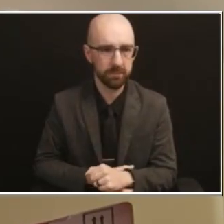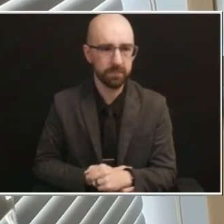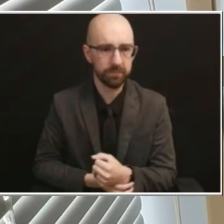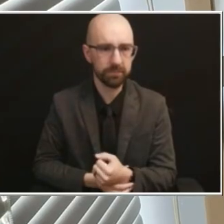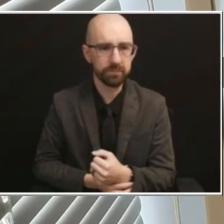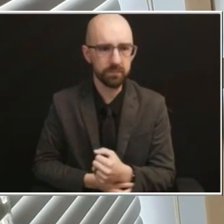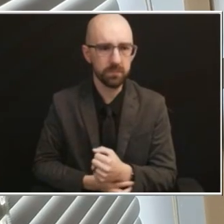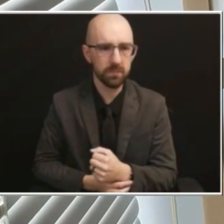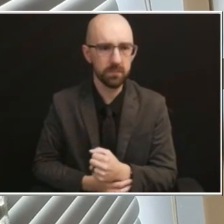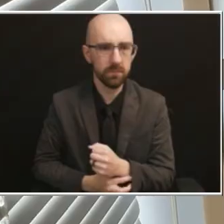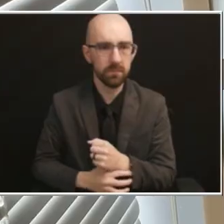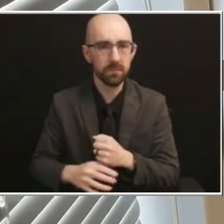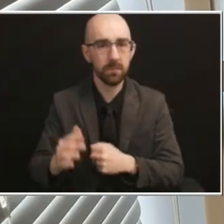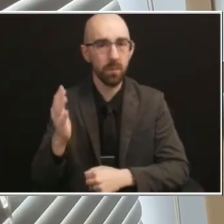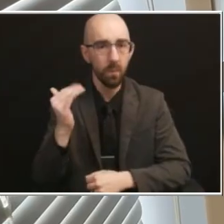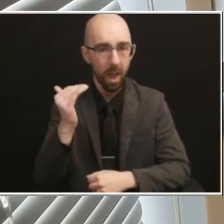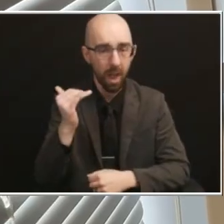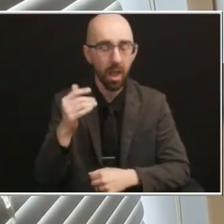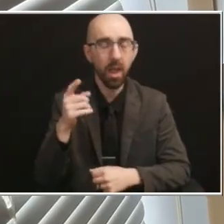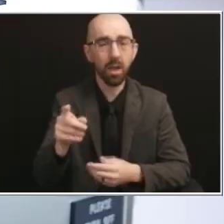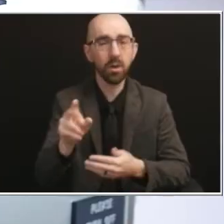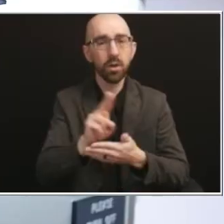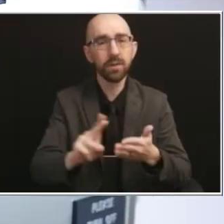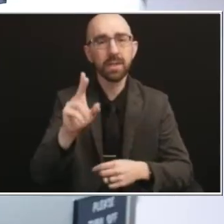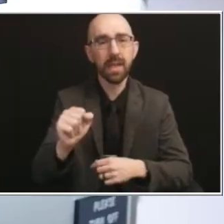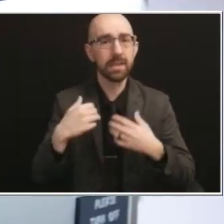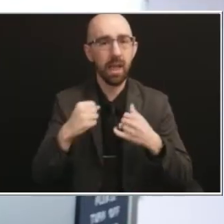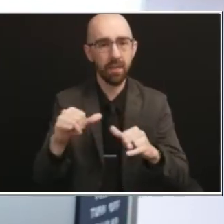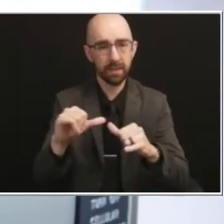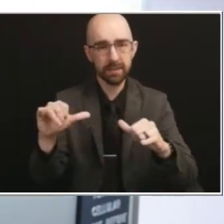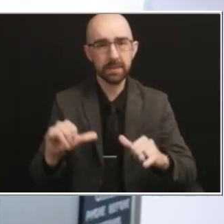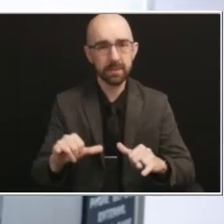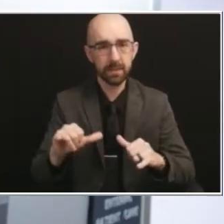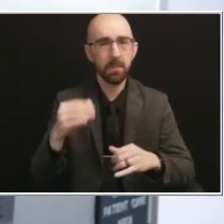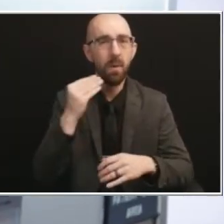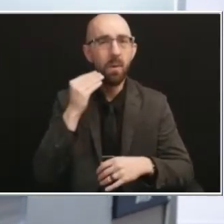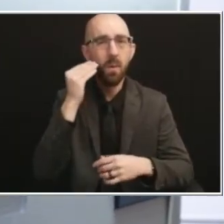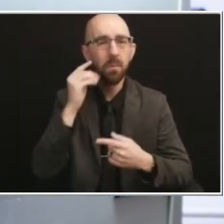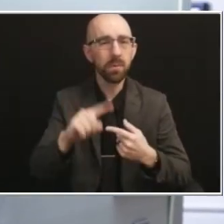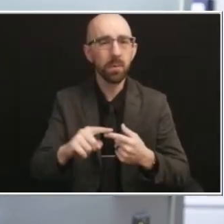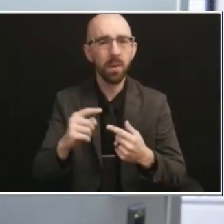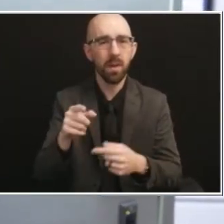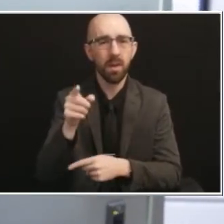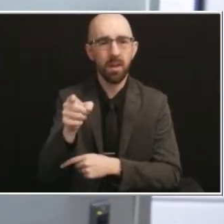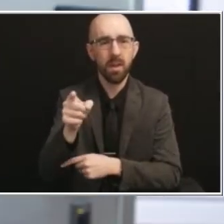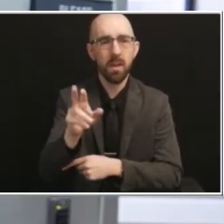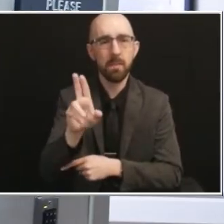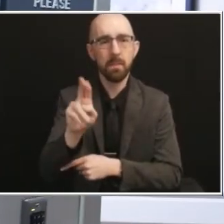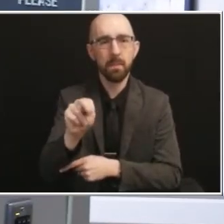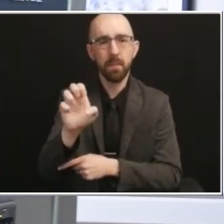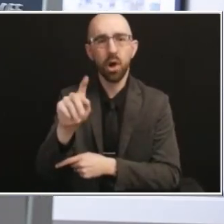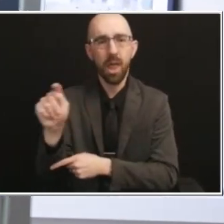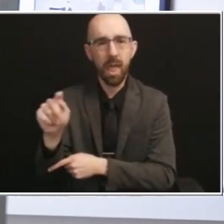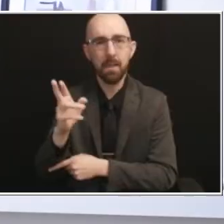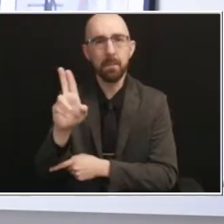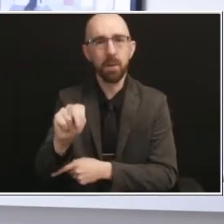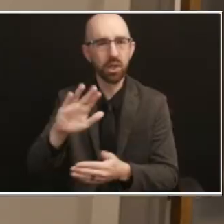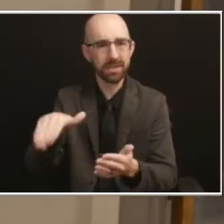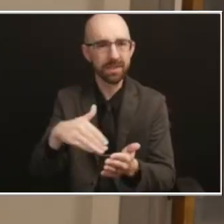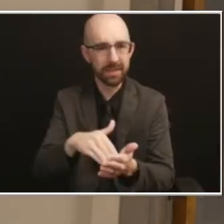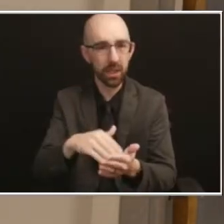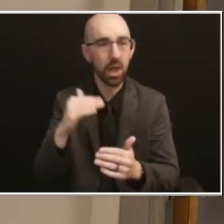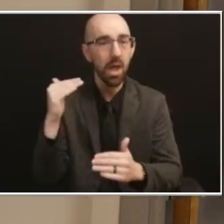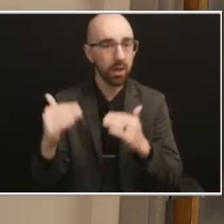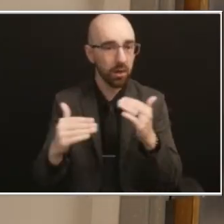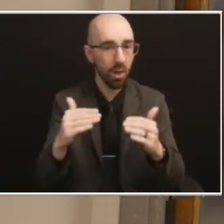That's because the University of Kansas Health System is home to the Burnett Burn Center, the only adult and pediatric burn center in